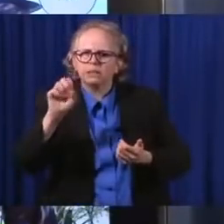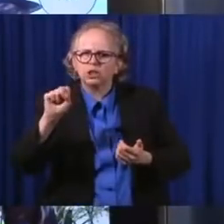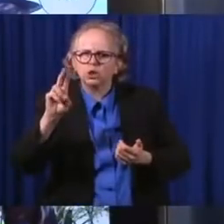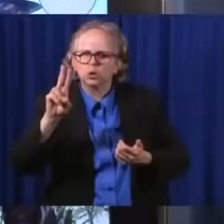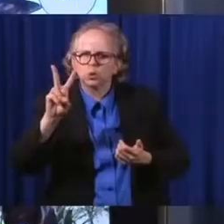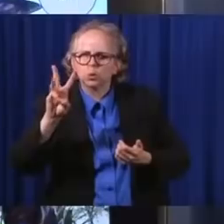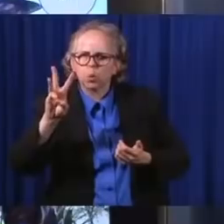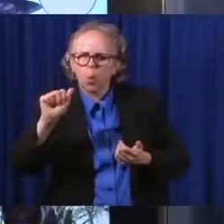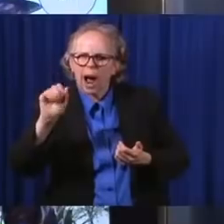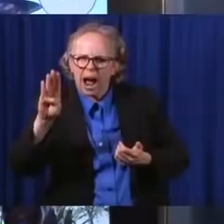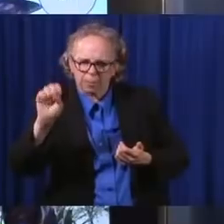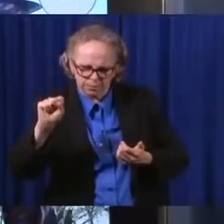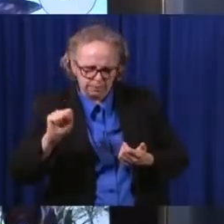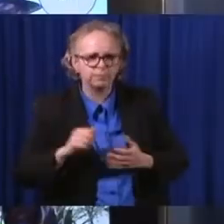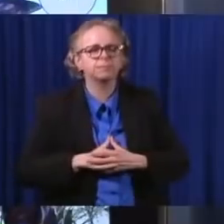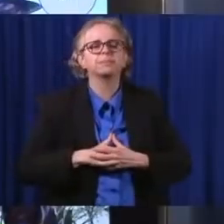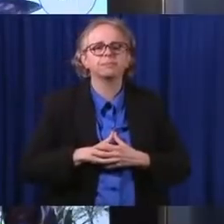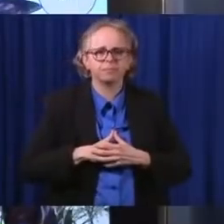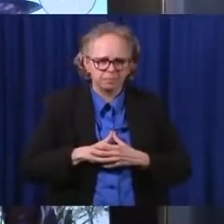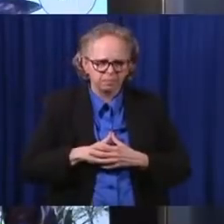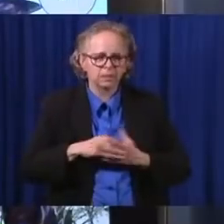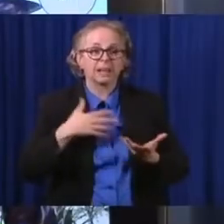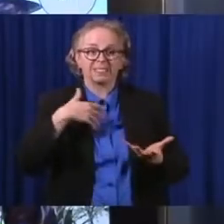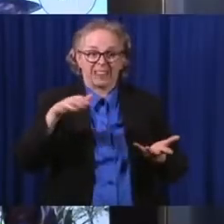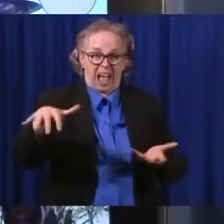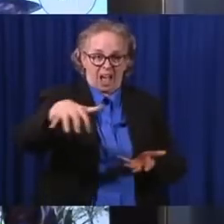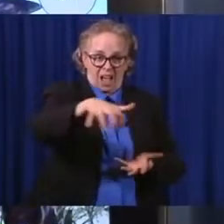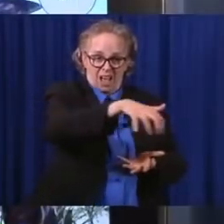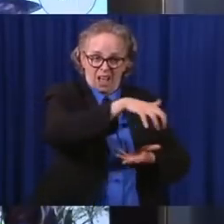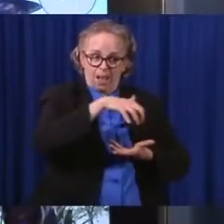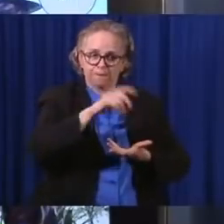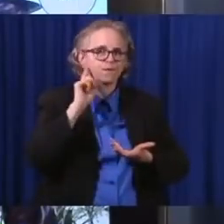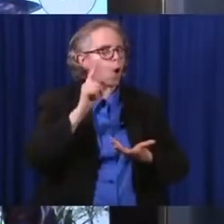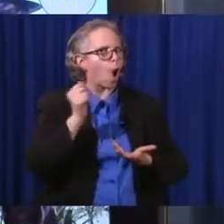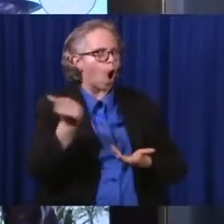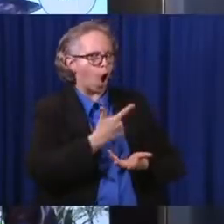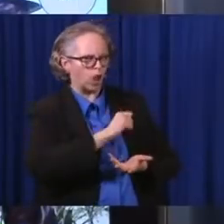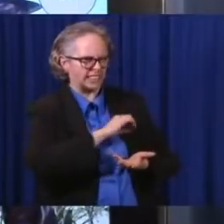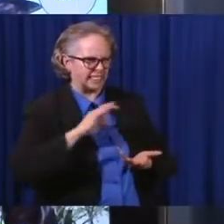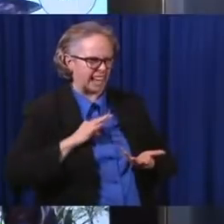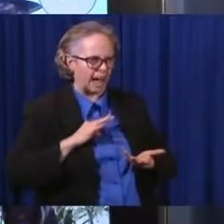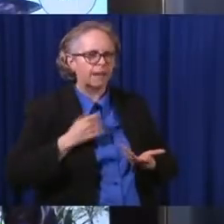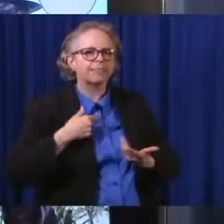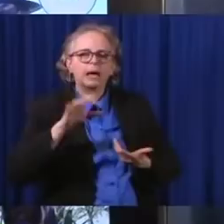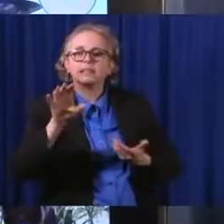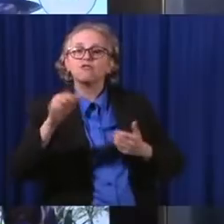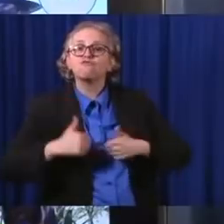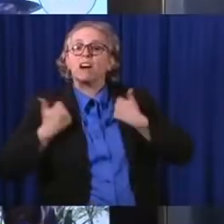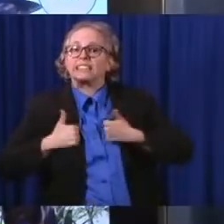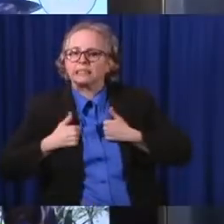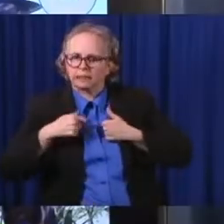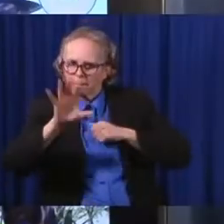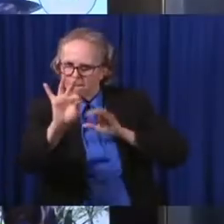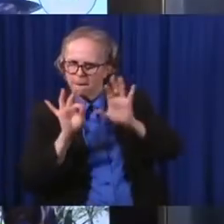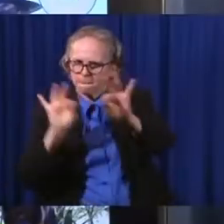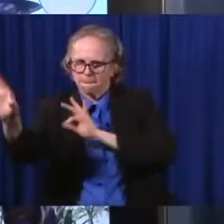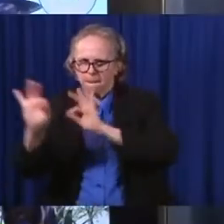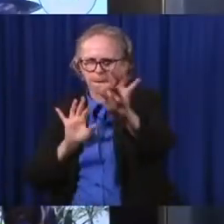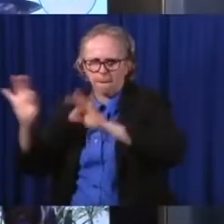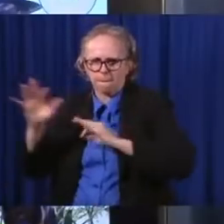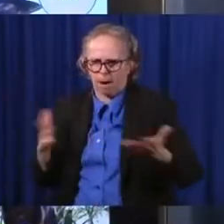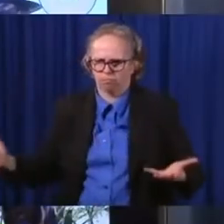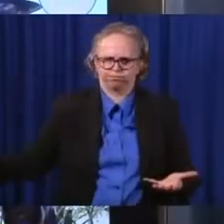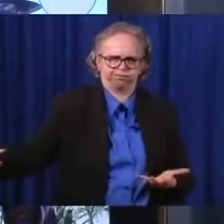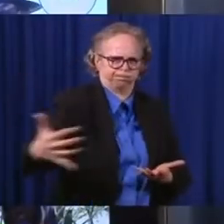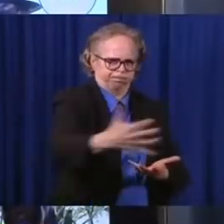do that. We do 100% of the staff, and then we do that segment of the residents that the clinical community recommends for us. I want to point out,